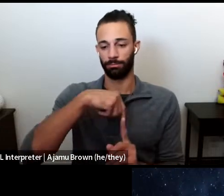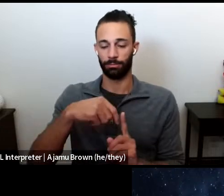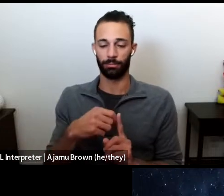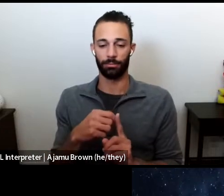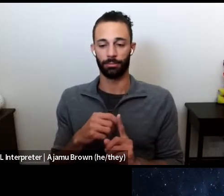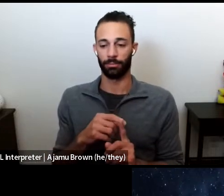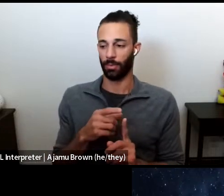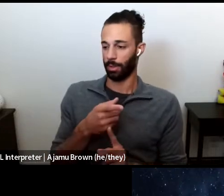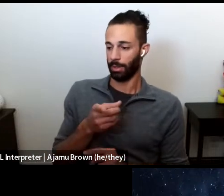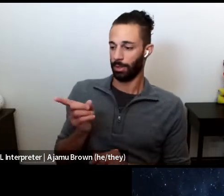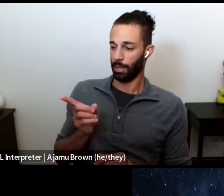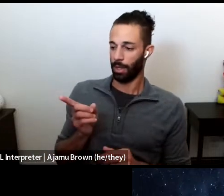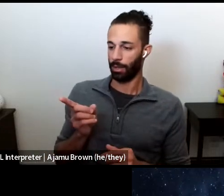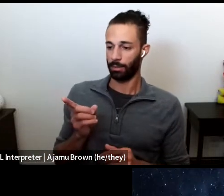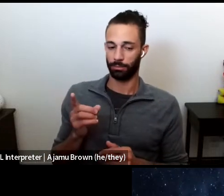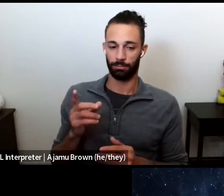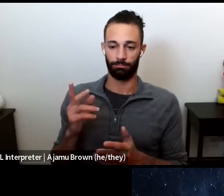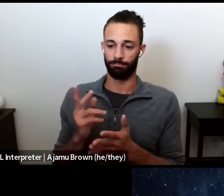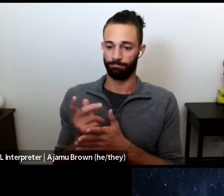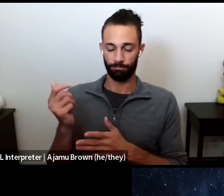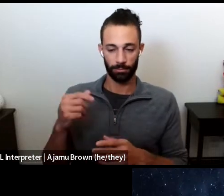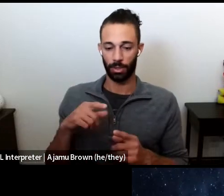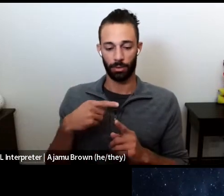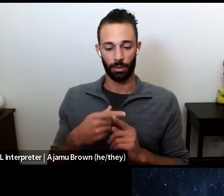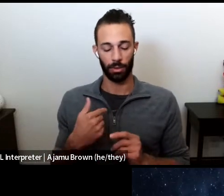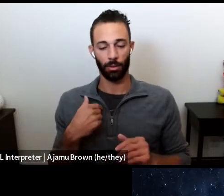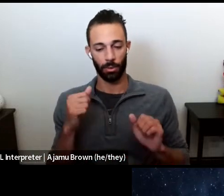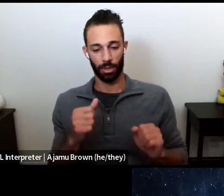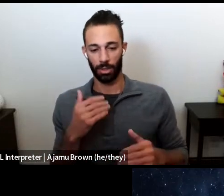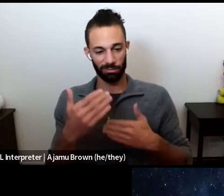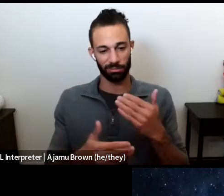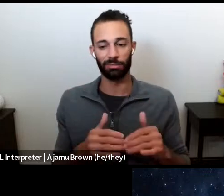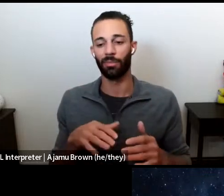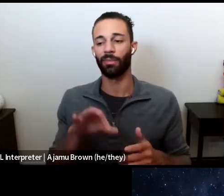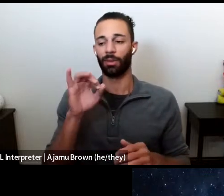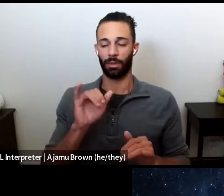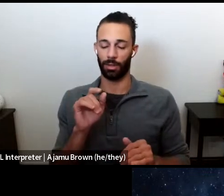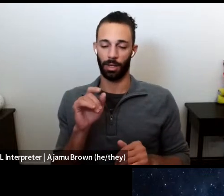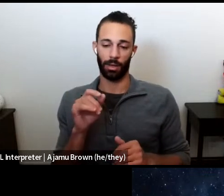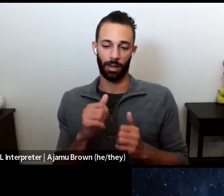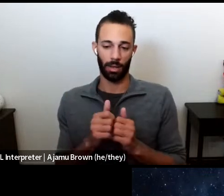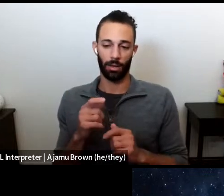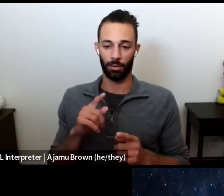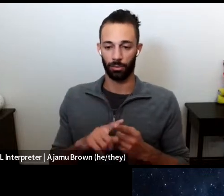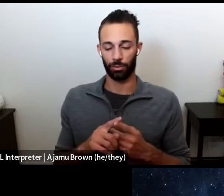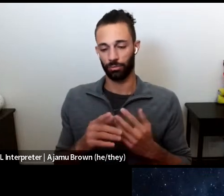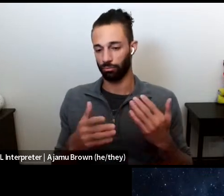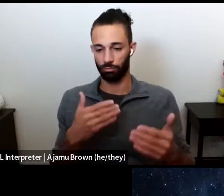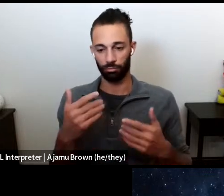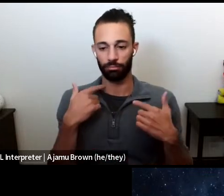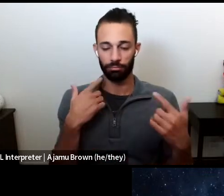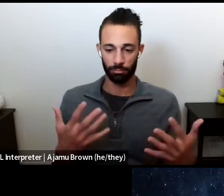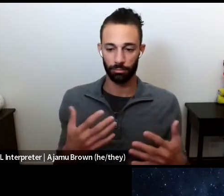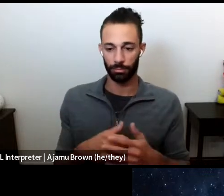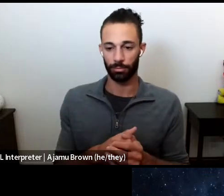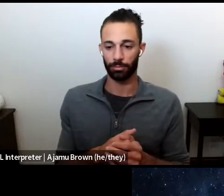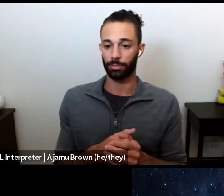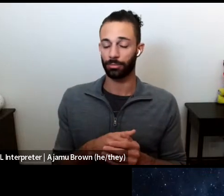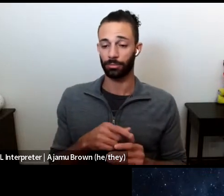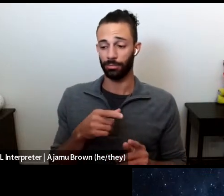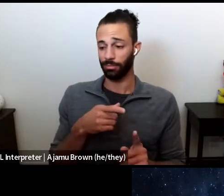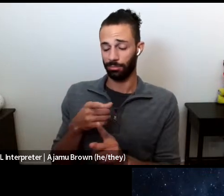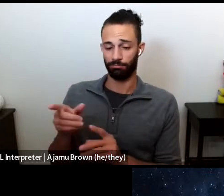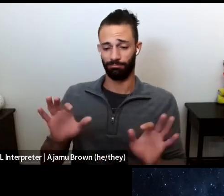fucked around so that we might find out how to fuck around. We roll in Lalabella Igbo Bay deep. This shit ain't nothing to us,